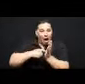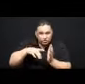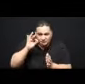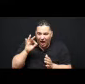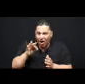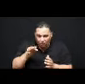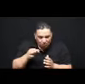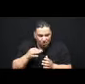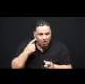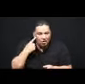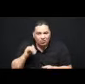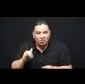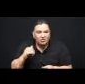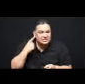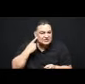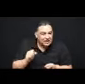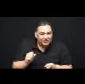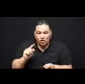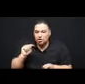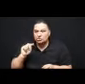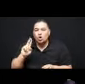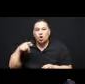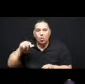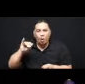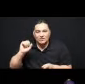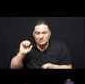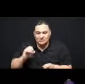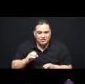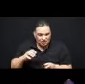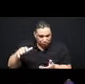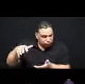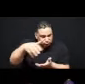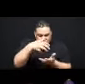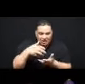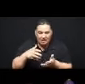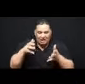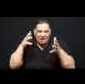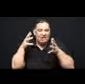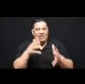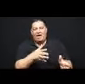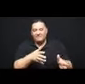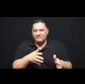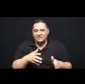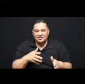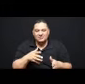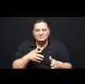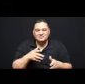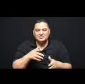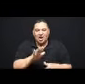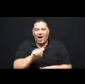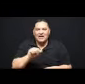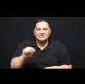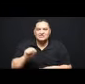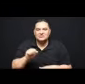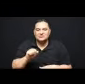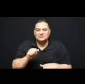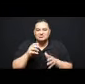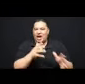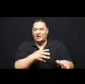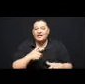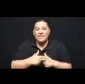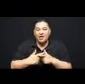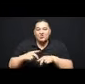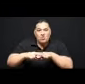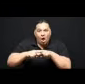the mother lode, and left their asses behind. Then the railroads came, ripping through delicate crust of the